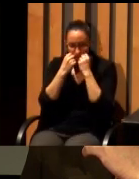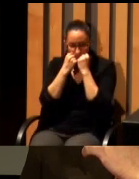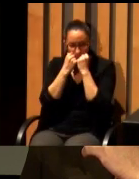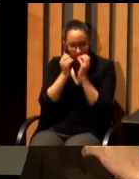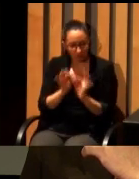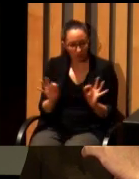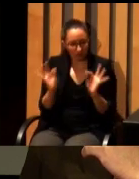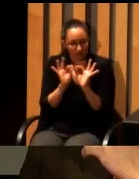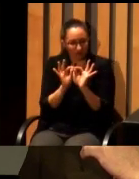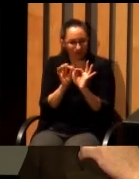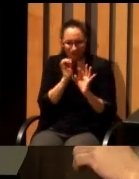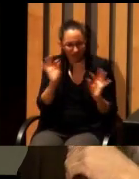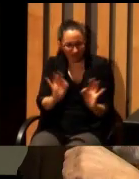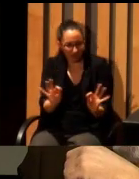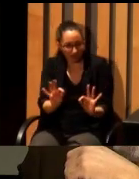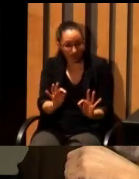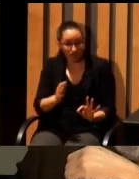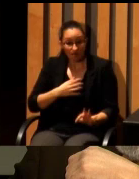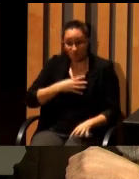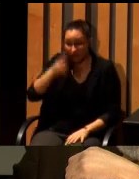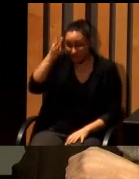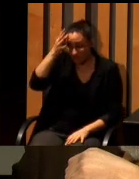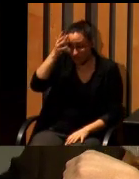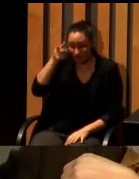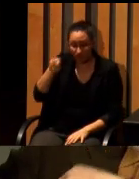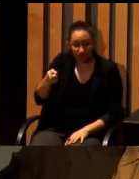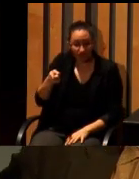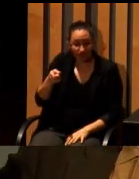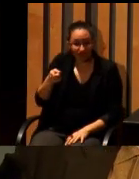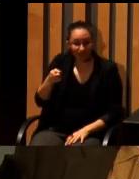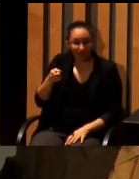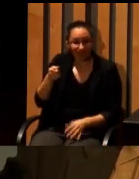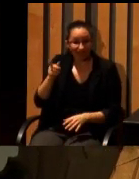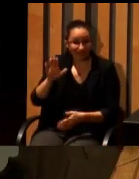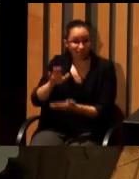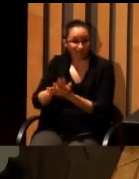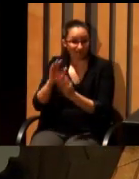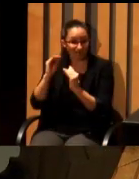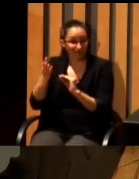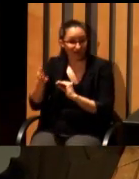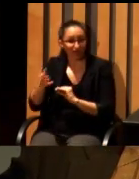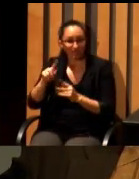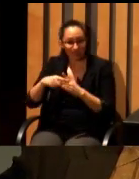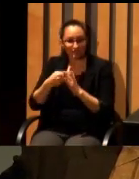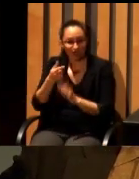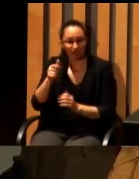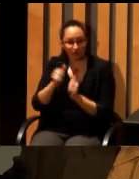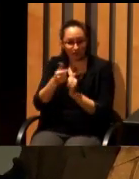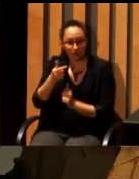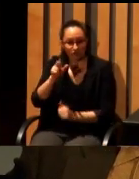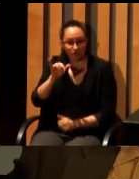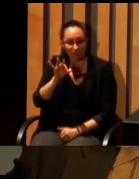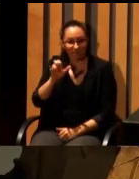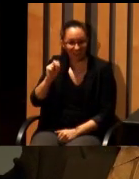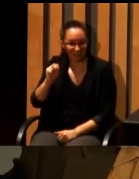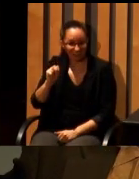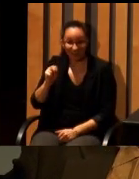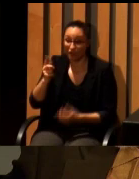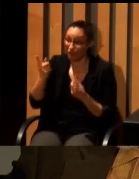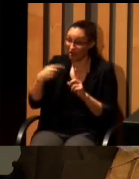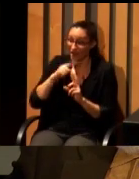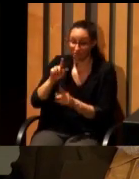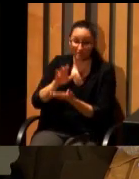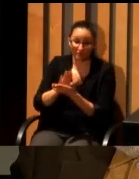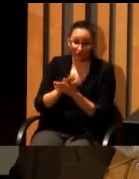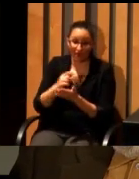My father was the one who started the Griffin as the Canisius mascot, and when I went to school there, I was the one who wore the Griffin suit at the arena where I'd